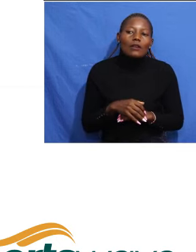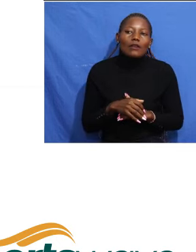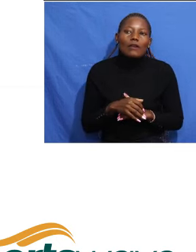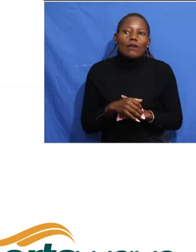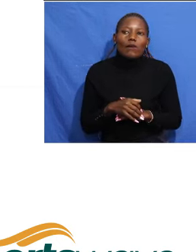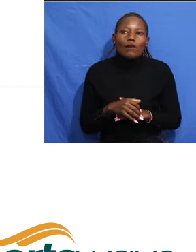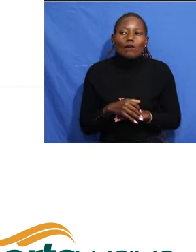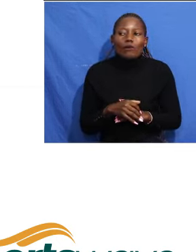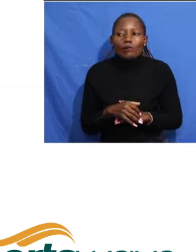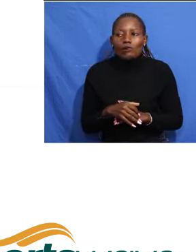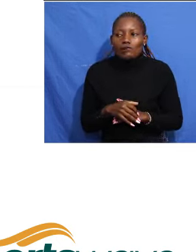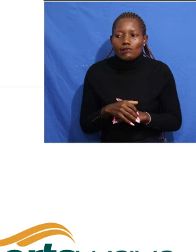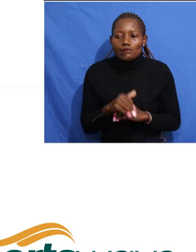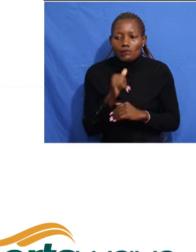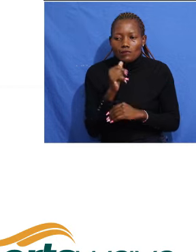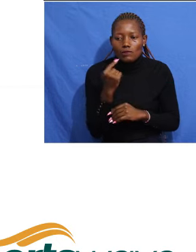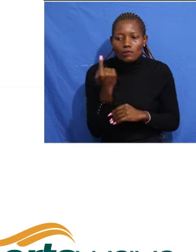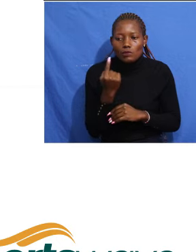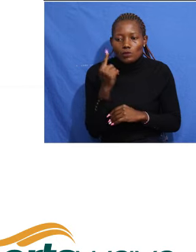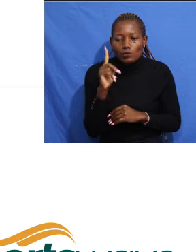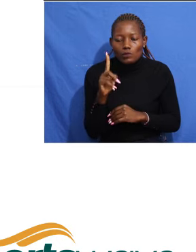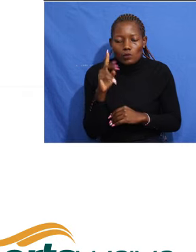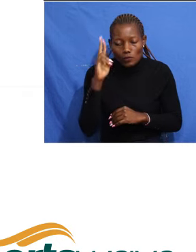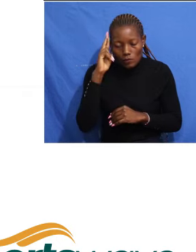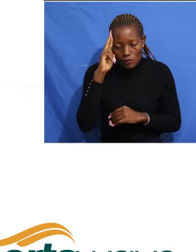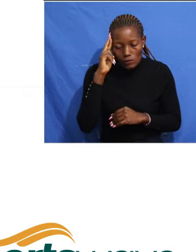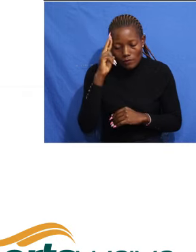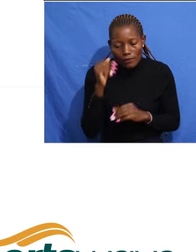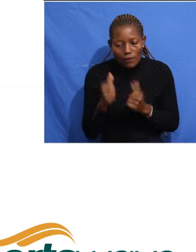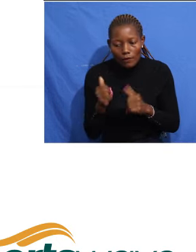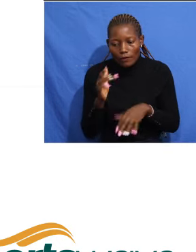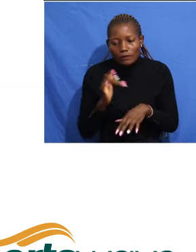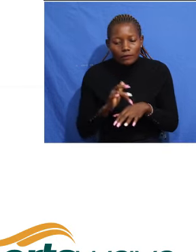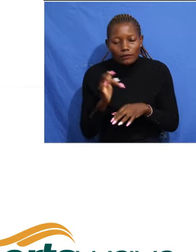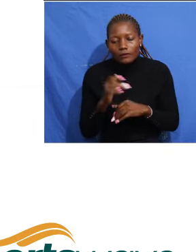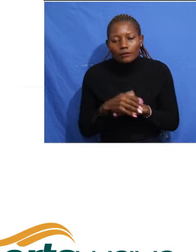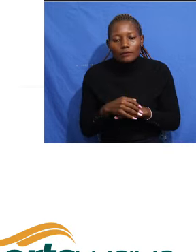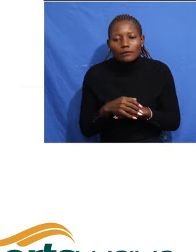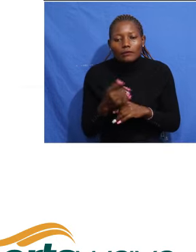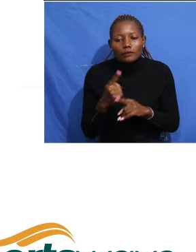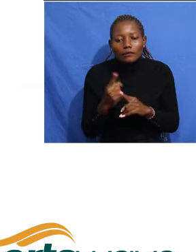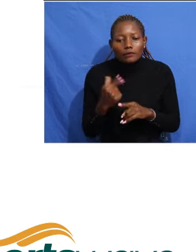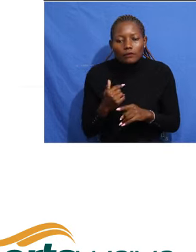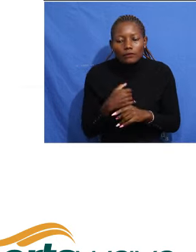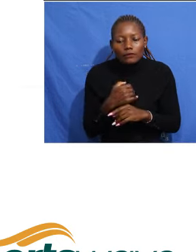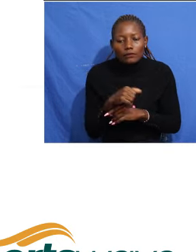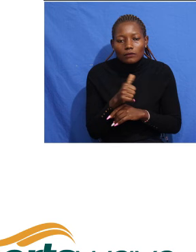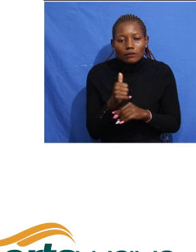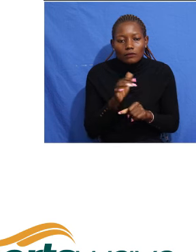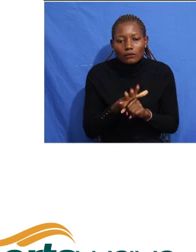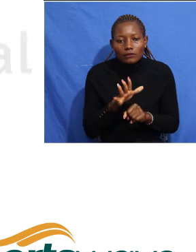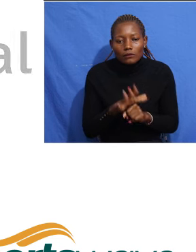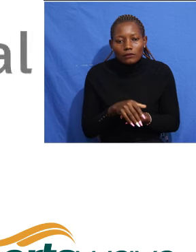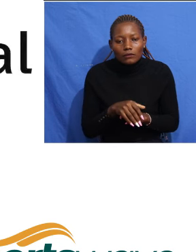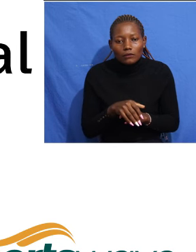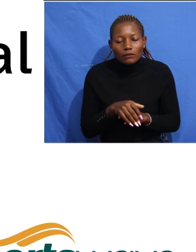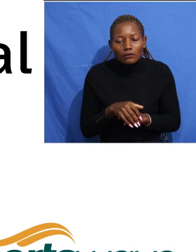not only one factor that affect the performance. There are so many other factors that affect